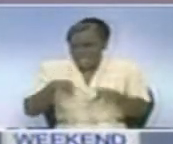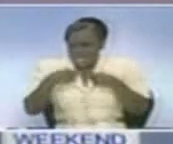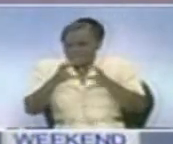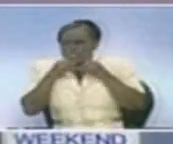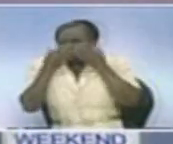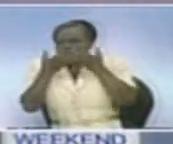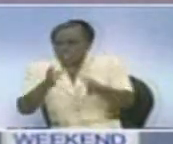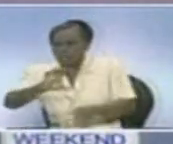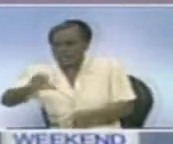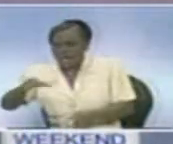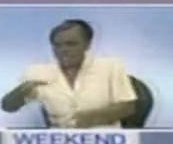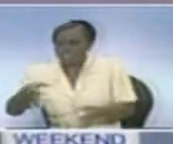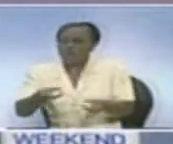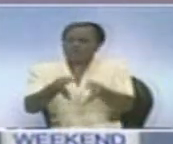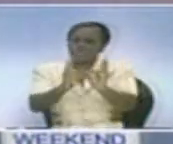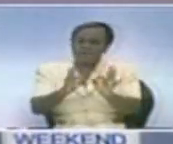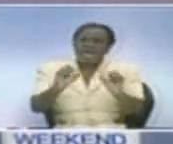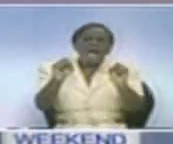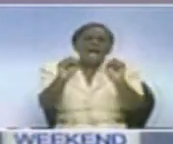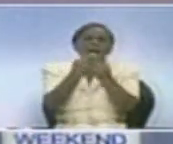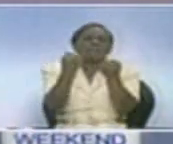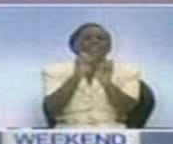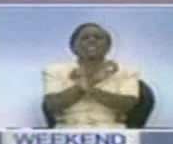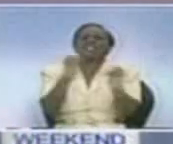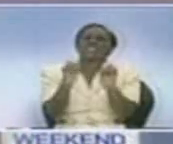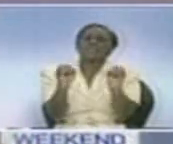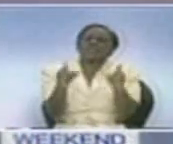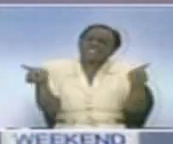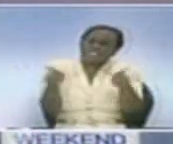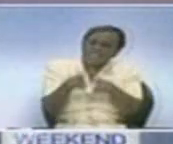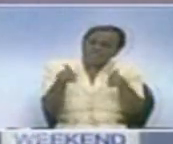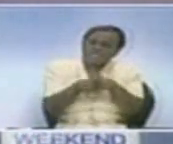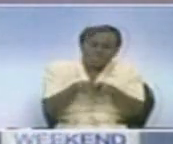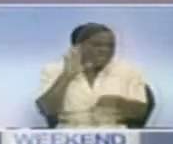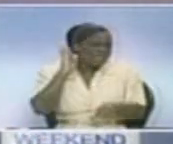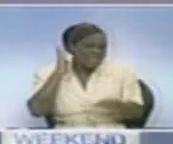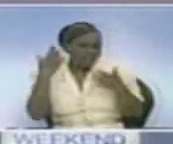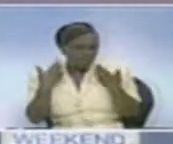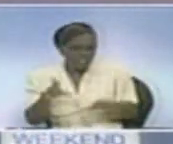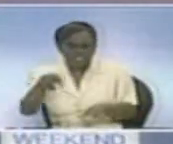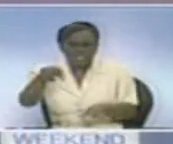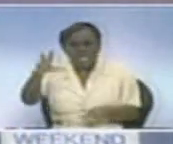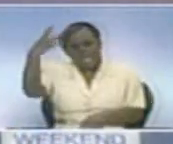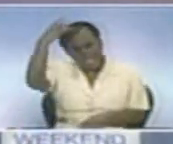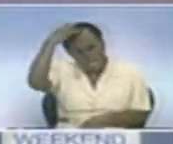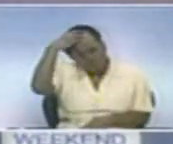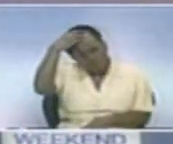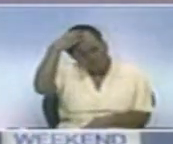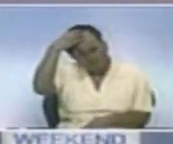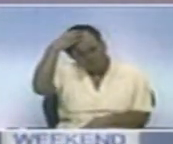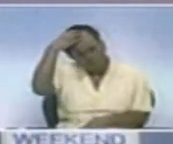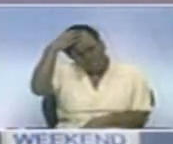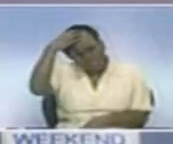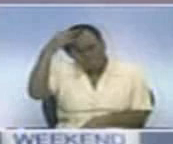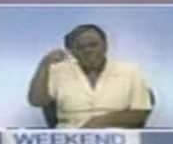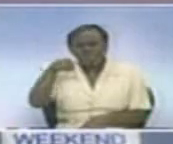to the county officials and nothing is done about it, similar to what we've just heard happened in Lamu? How do